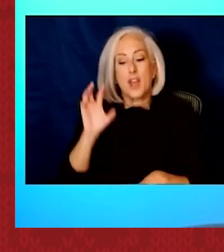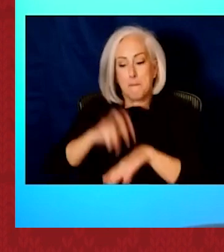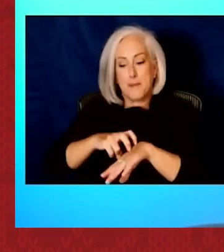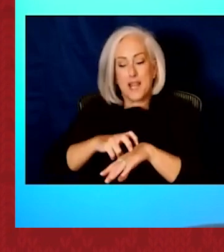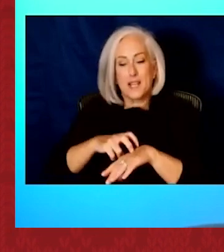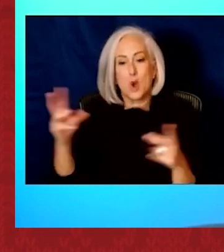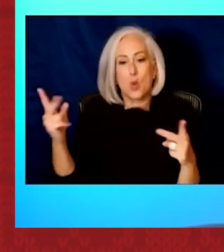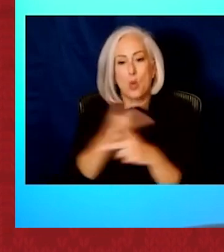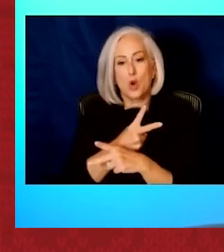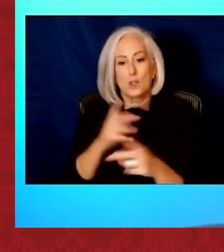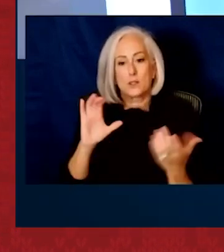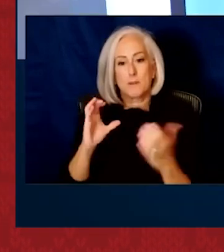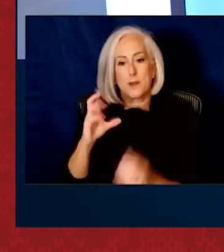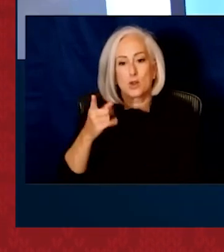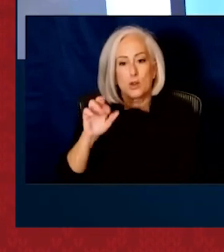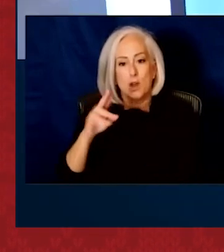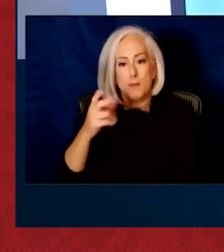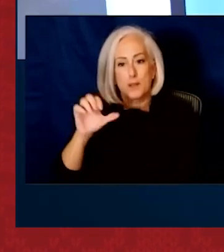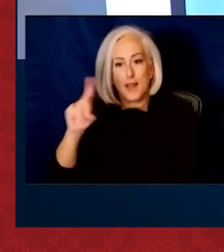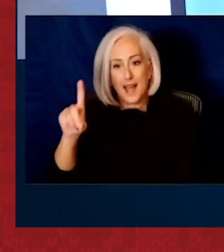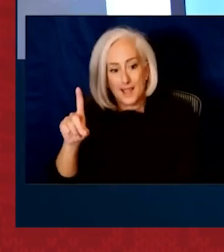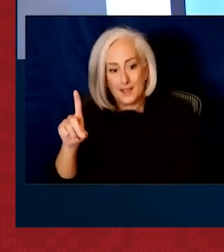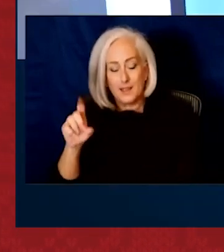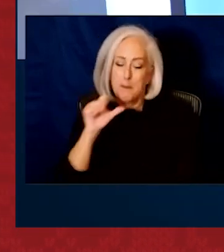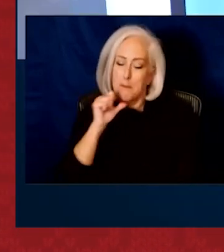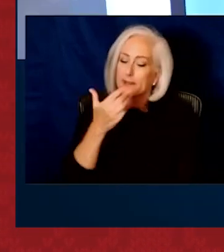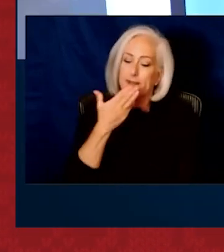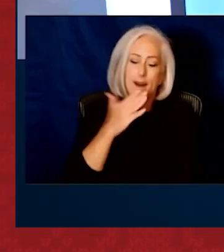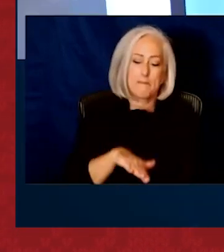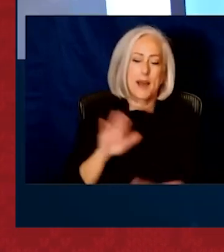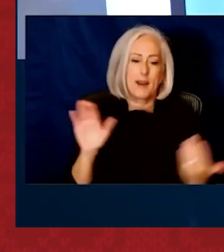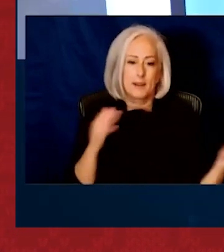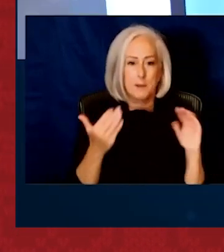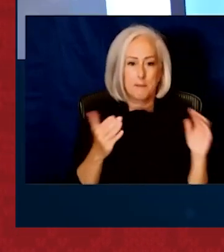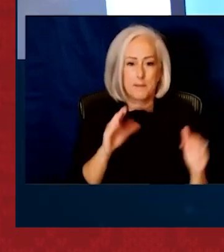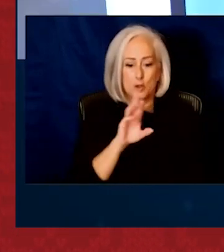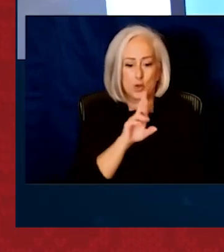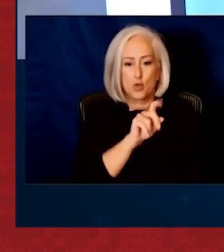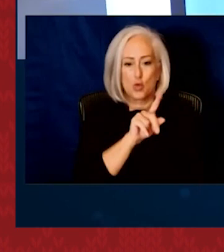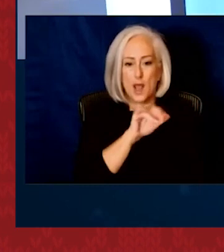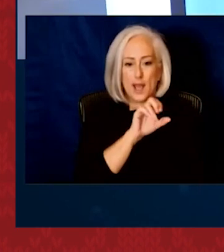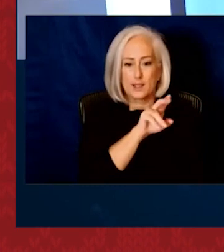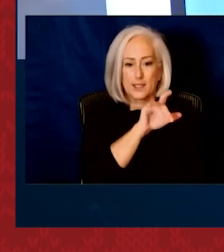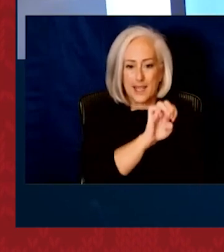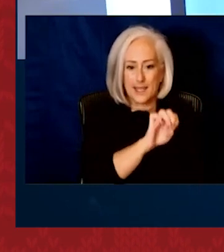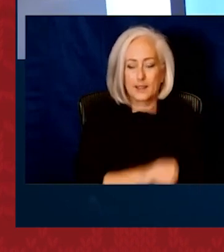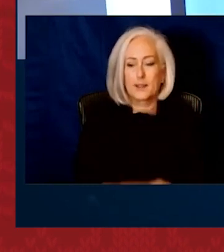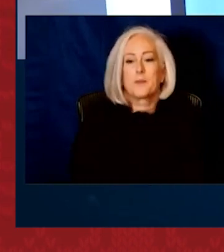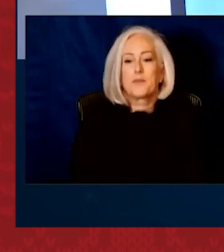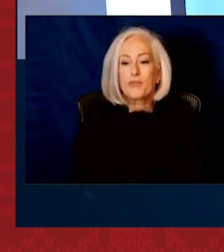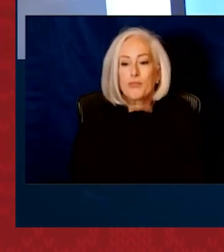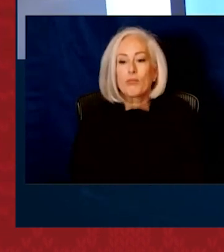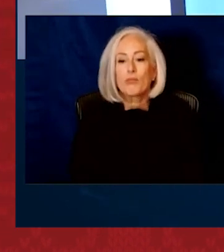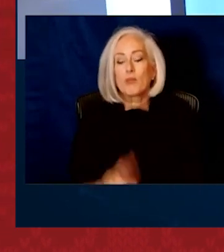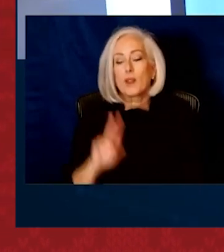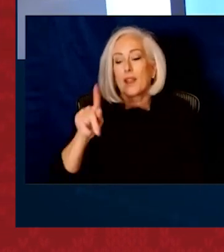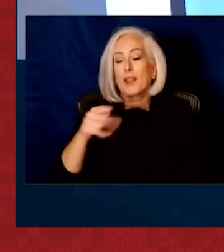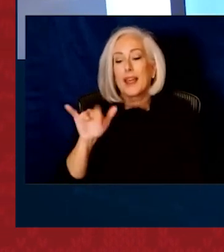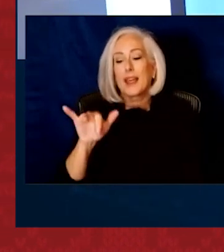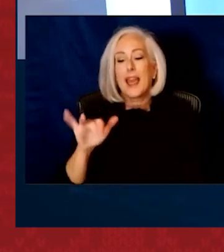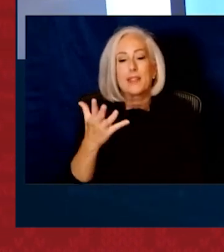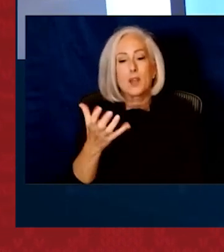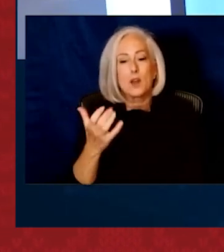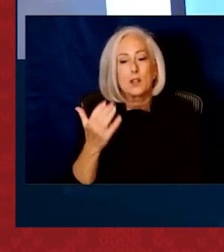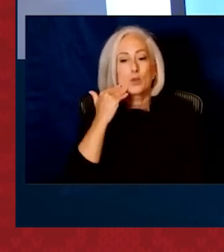bad as rattlesnakes. Jess? Kathy wants to know, is anti-venom generic or